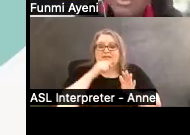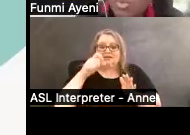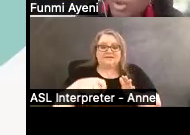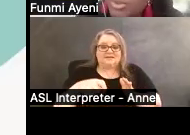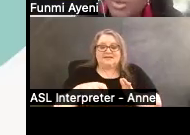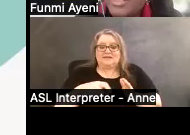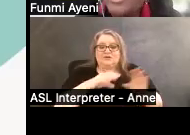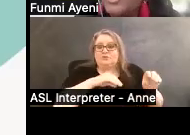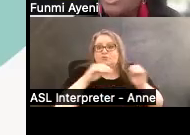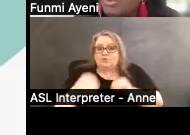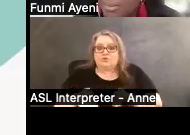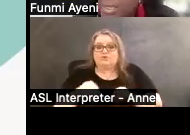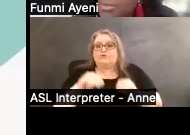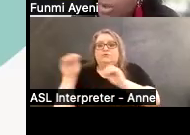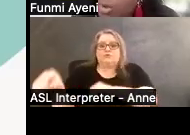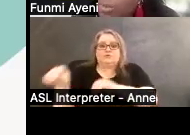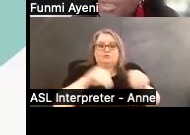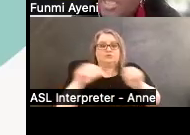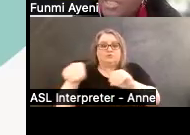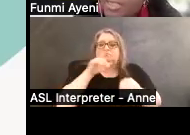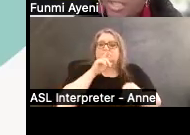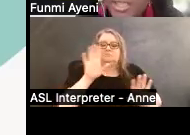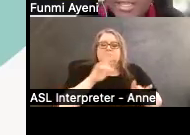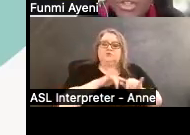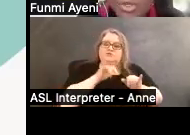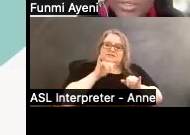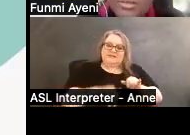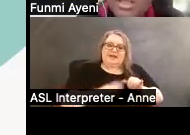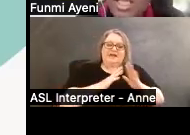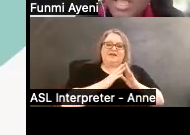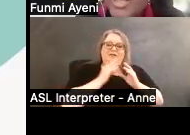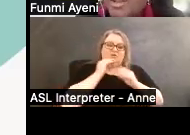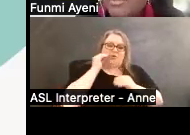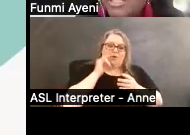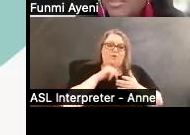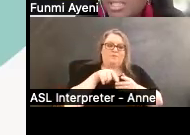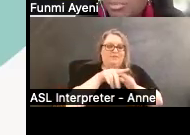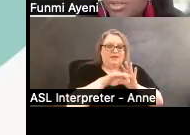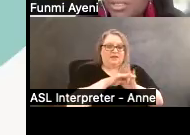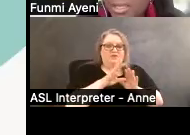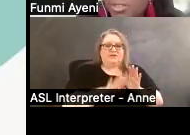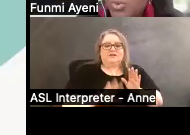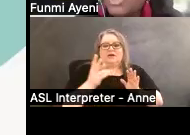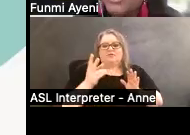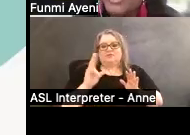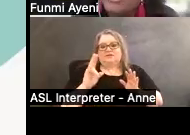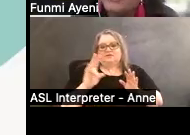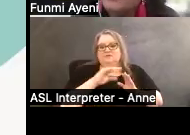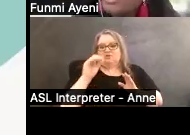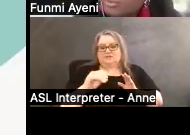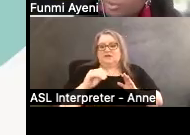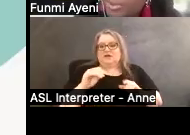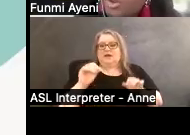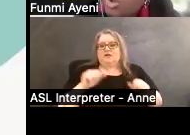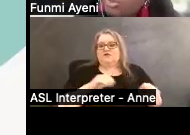just move from one home to another. They could remain in the home that they had chosen. And we had about 17% who actually were able